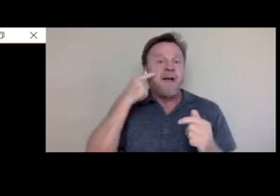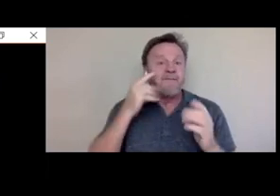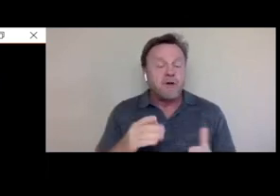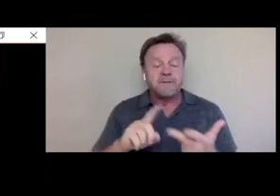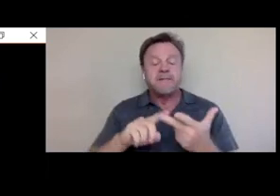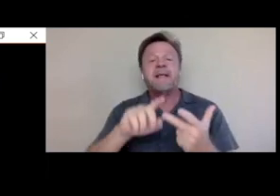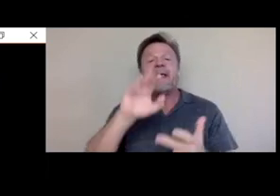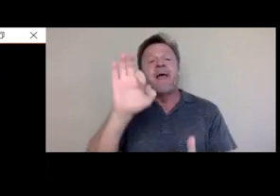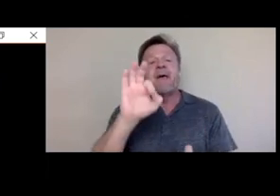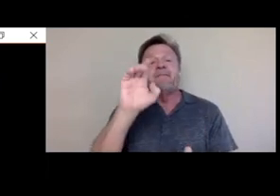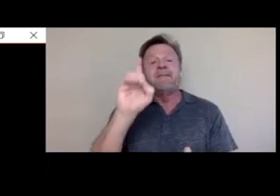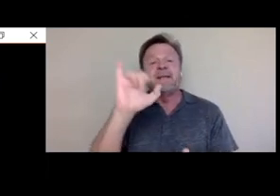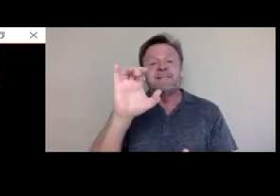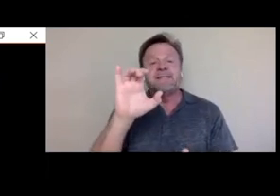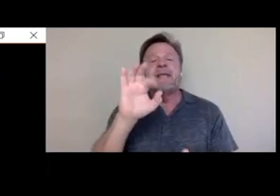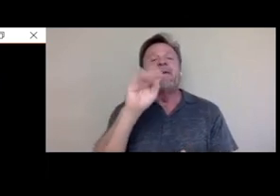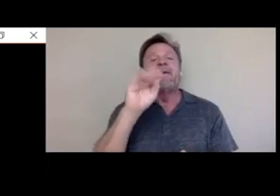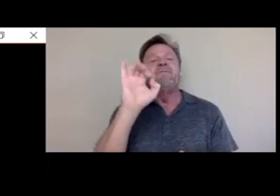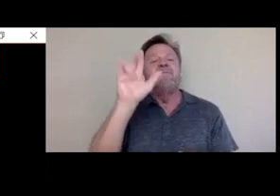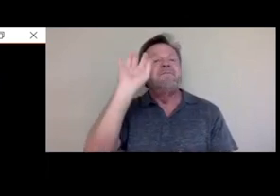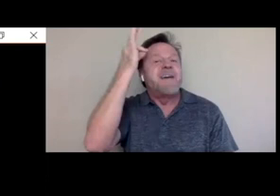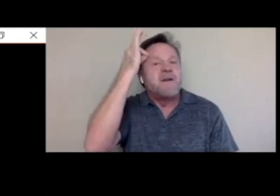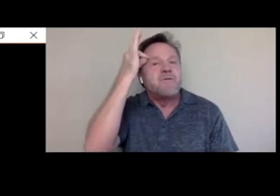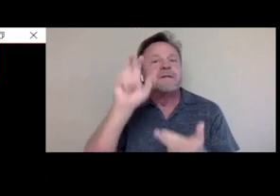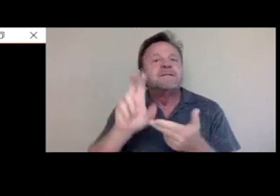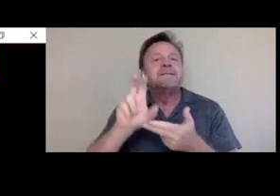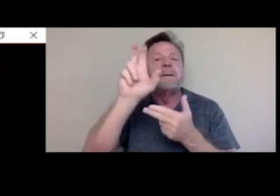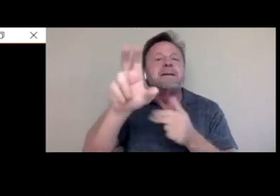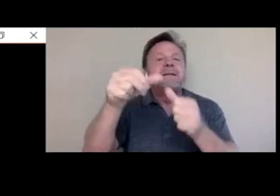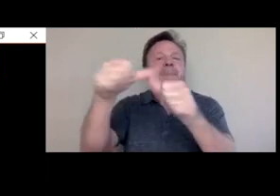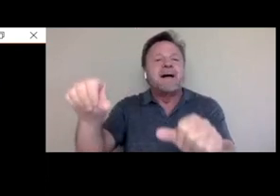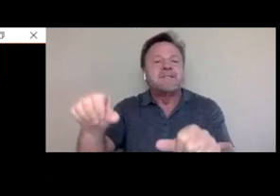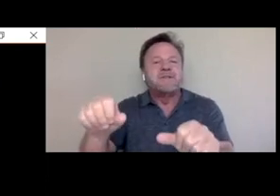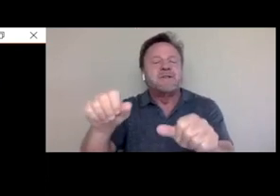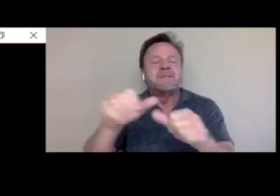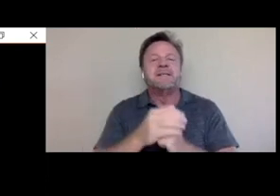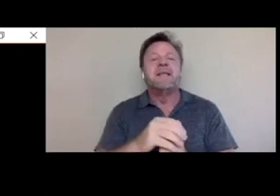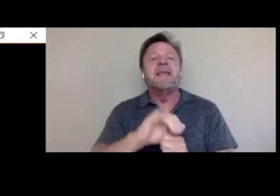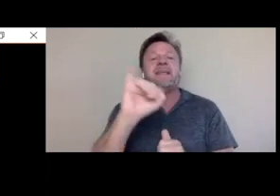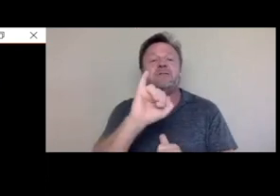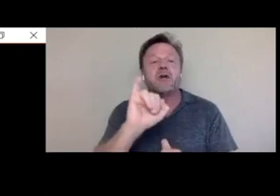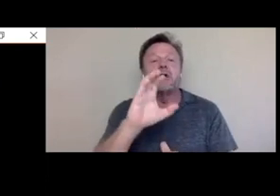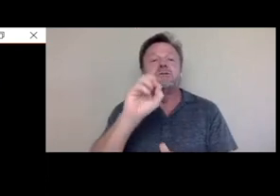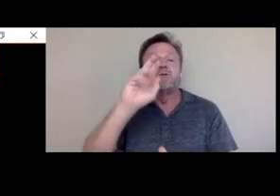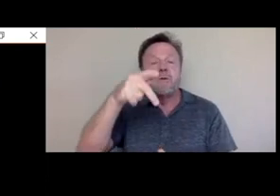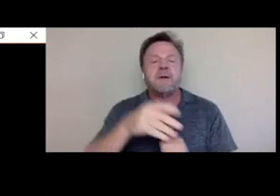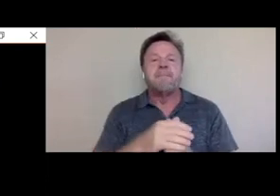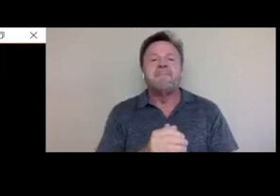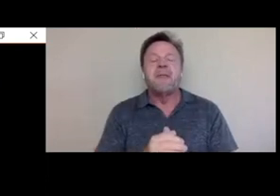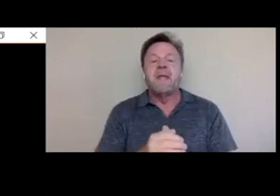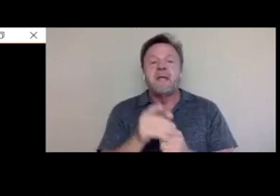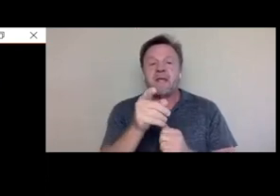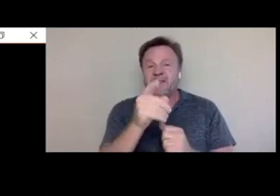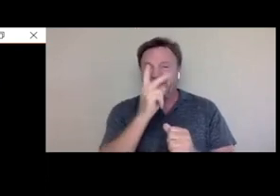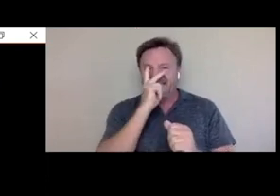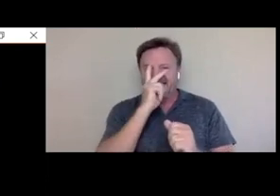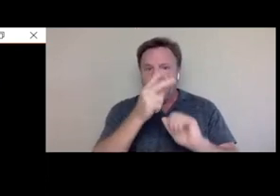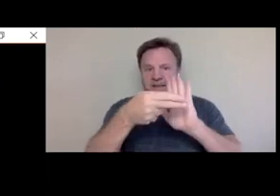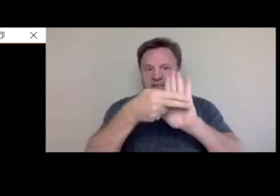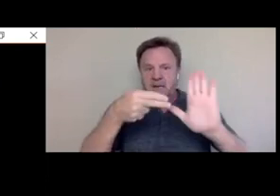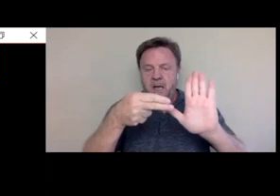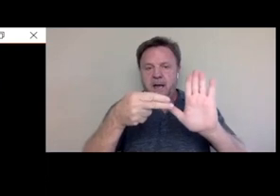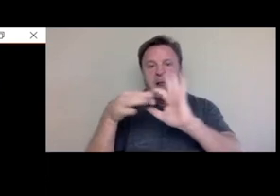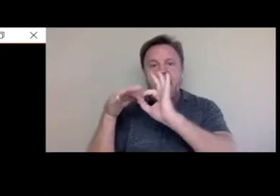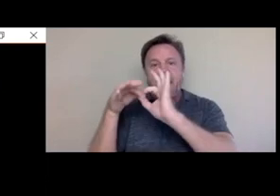FDIC, Federal Depositors Insurance Corporation. On this slide, what you'll see is actually a link that